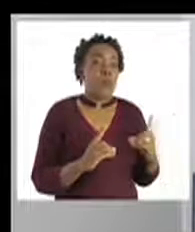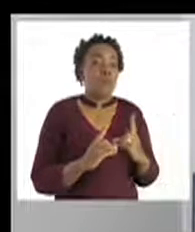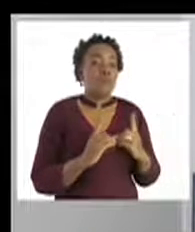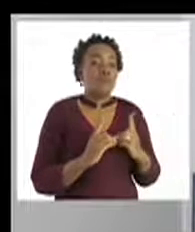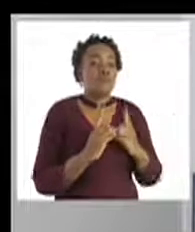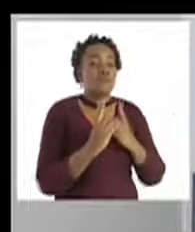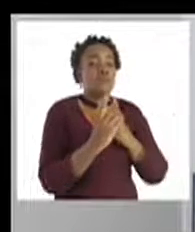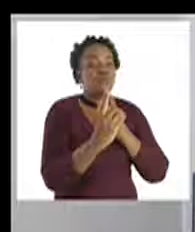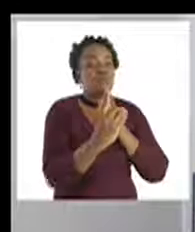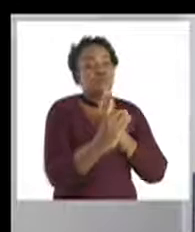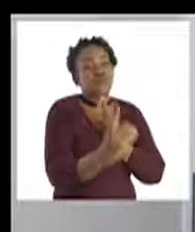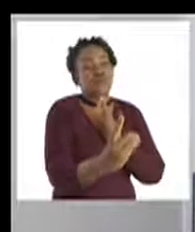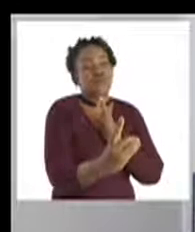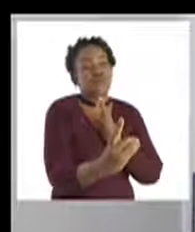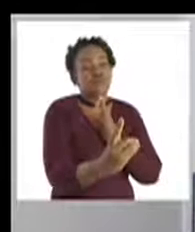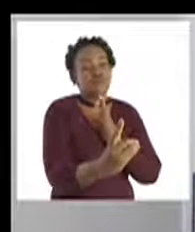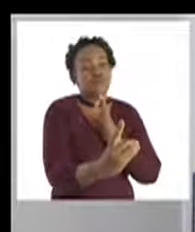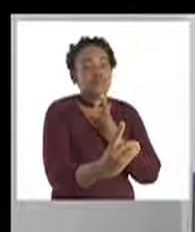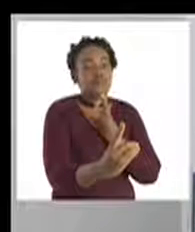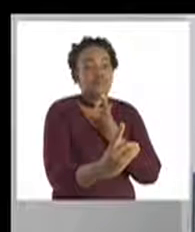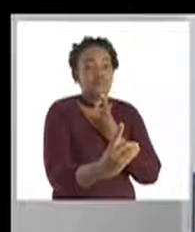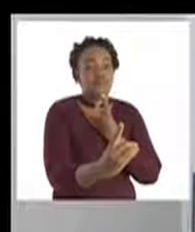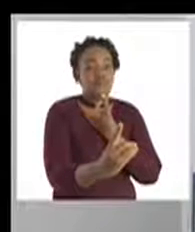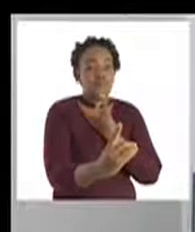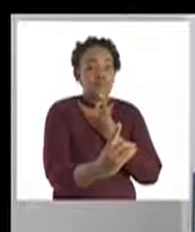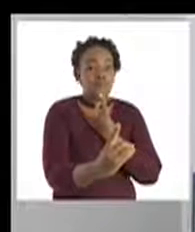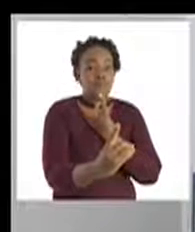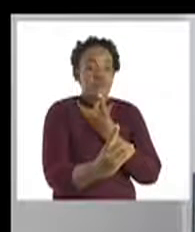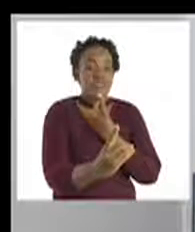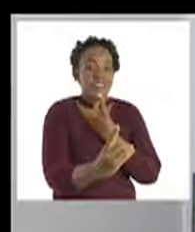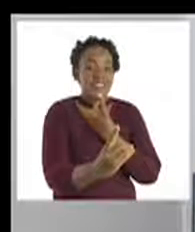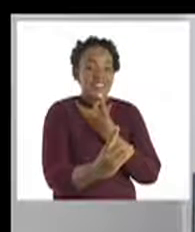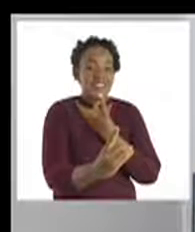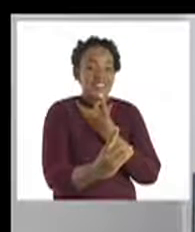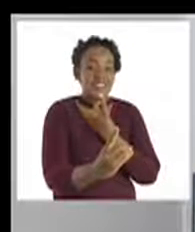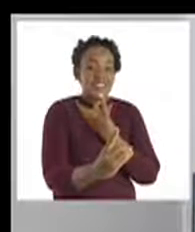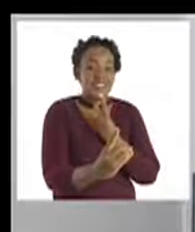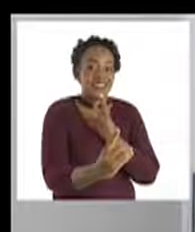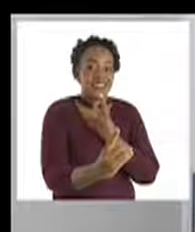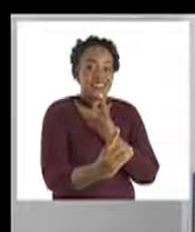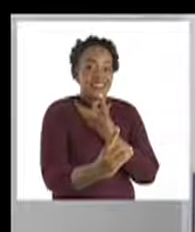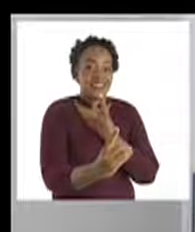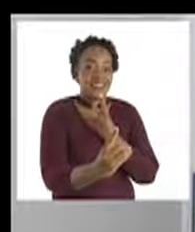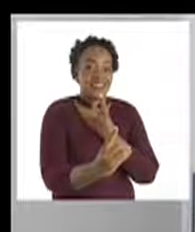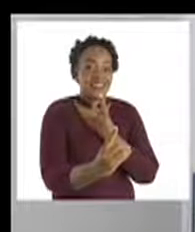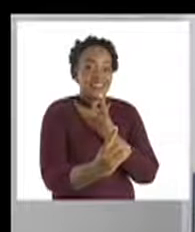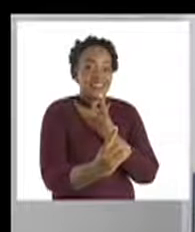And we do it in front as well.